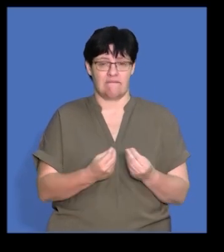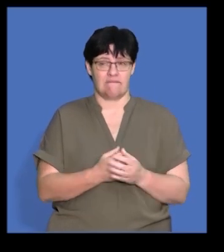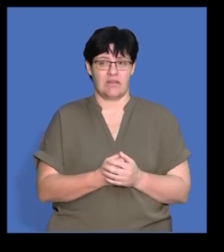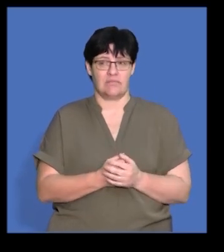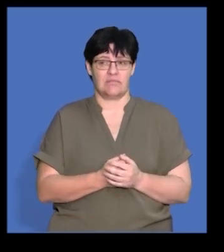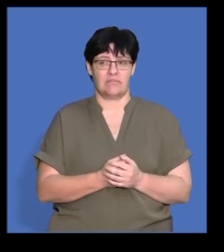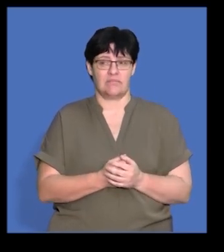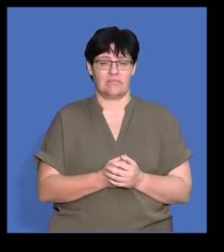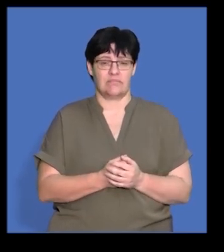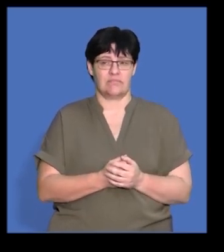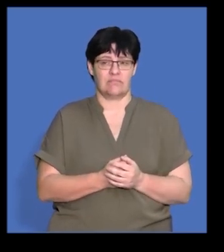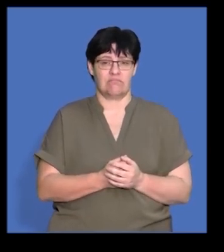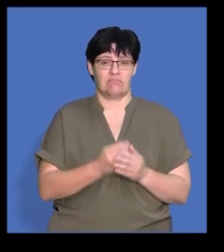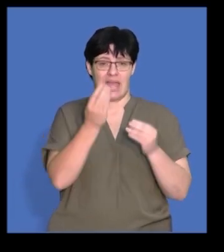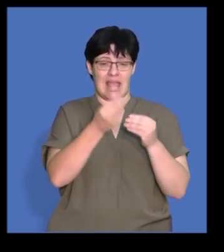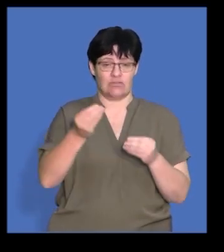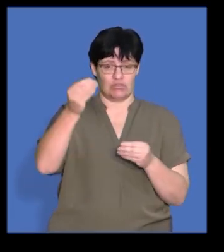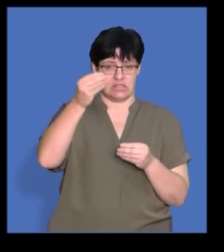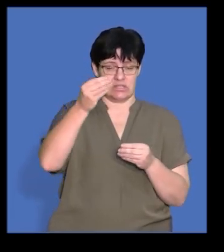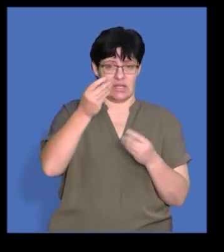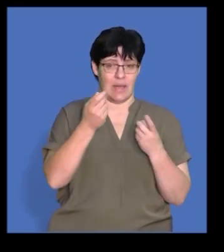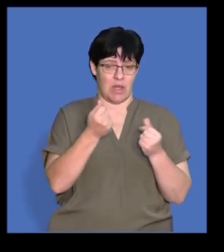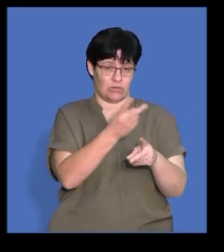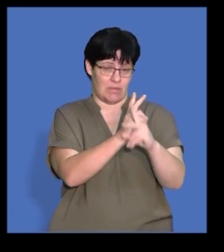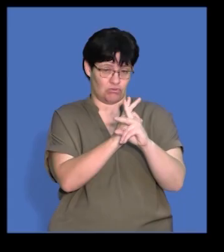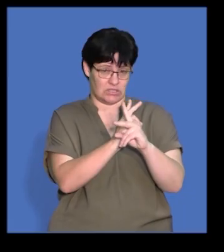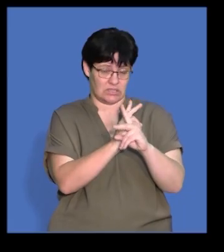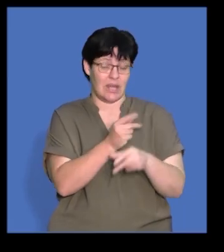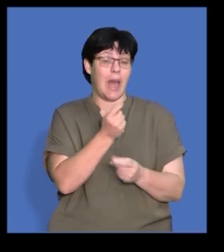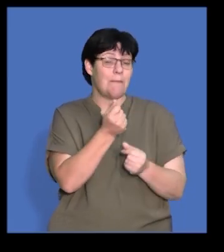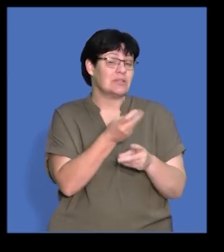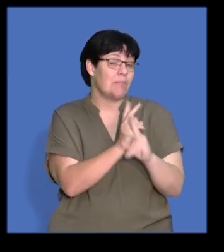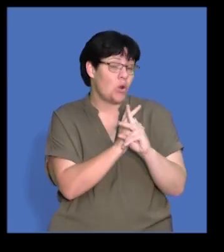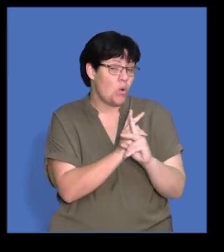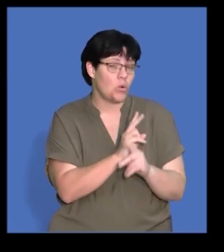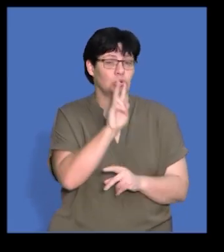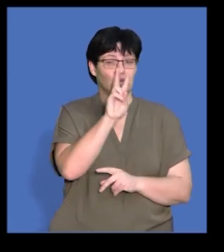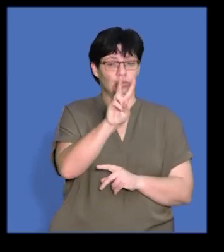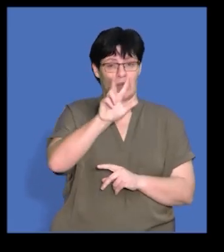our interest amount borrowed. So our amount borrowed was